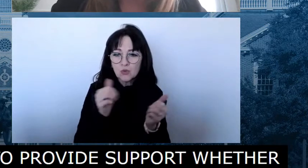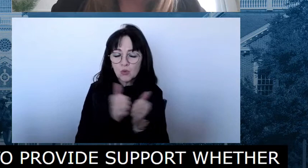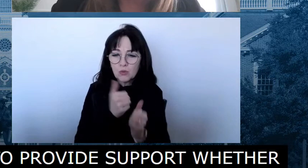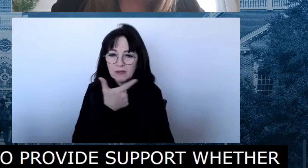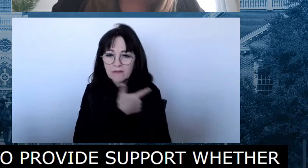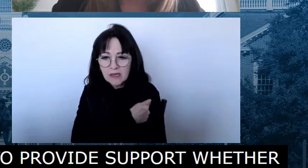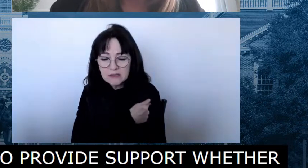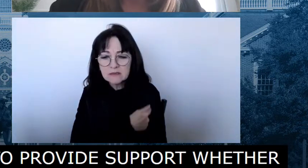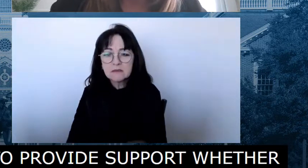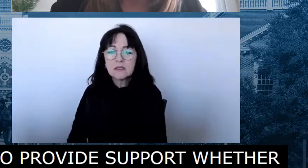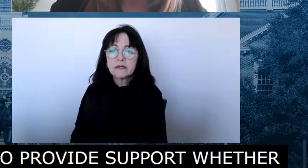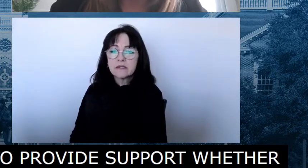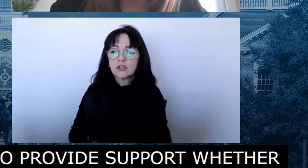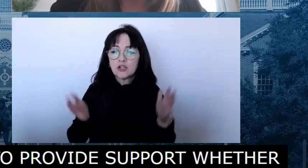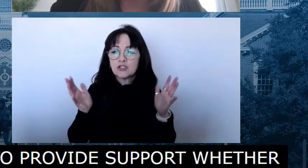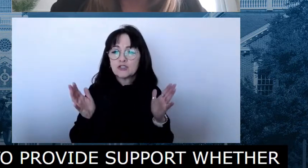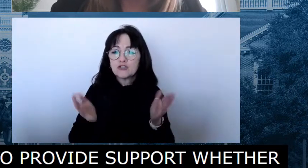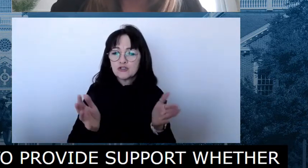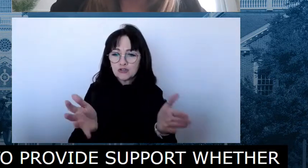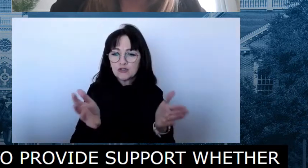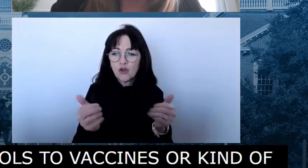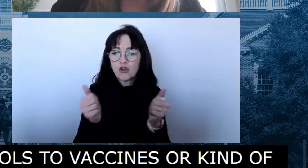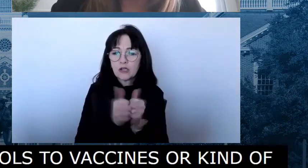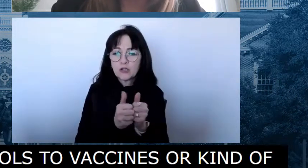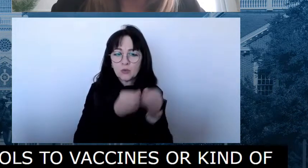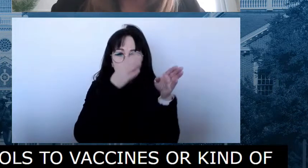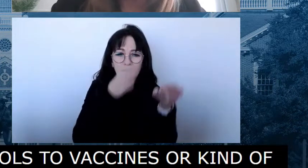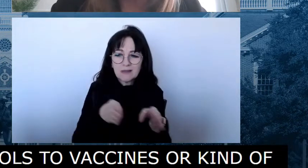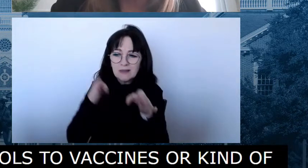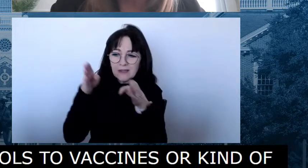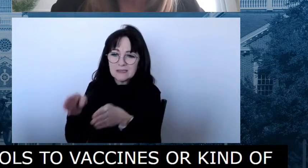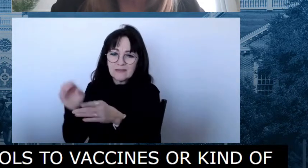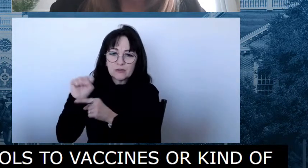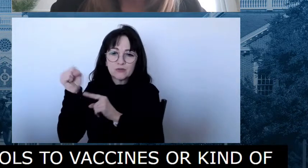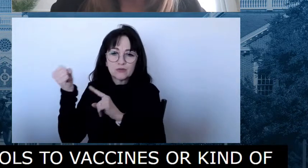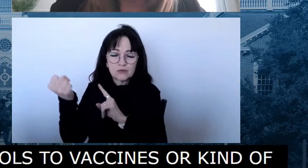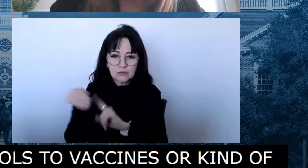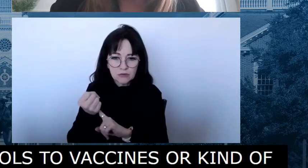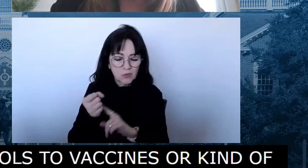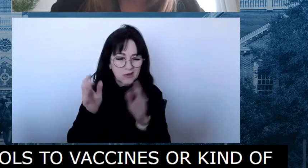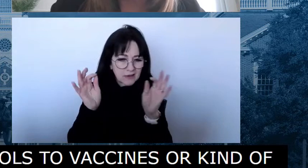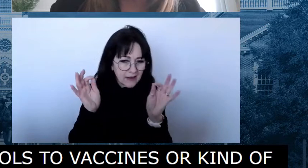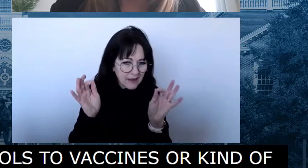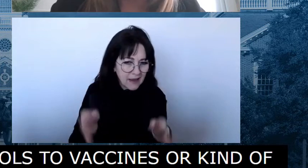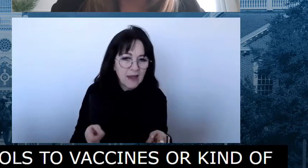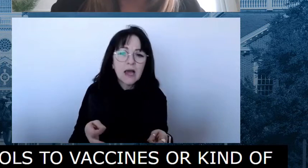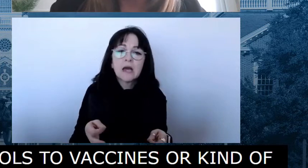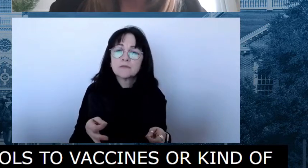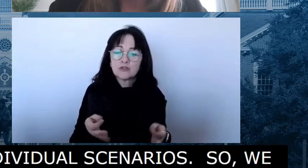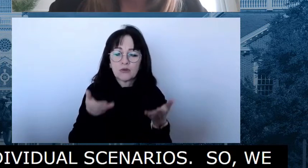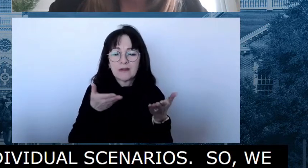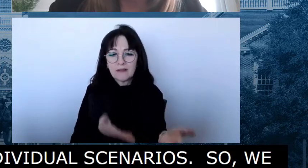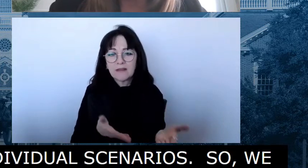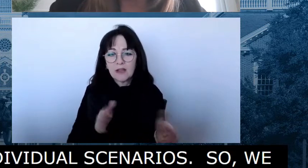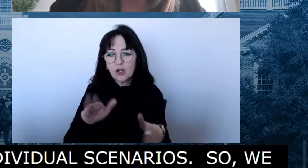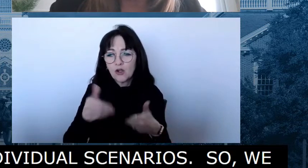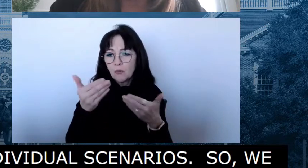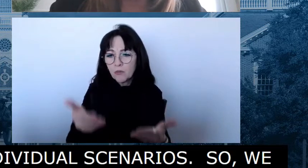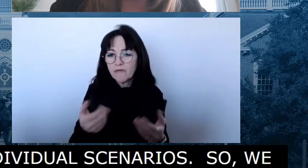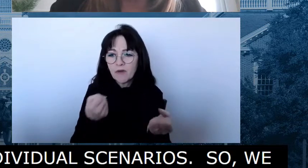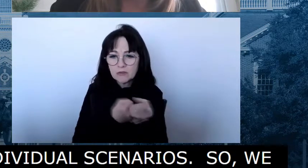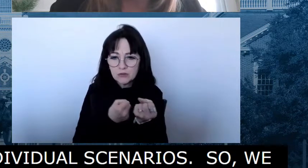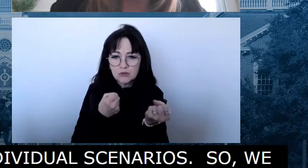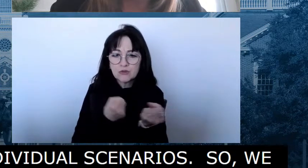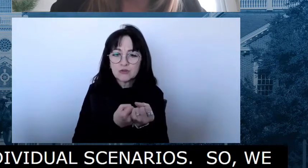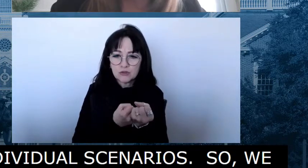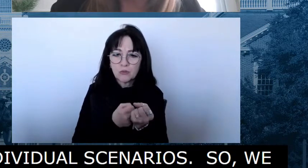kind of talking through their individual scenarios. So we're absolutely there to provide the support that the